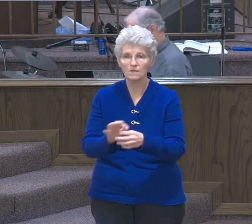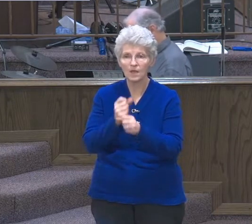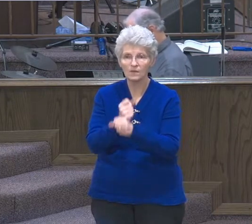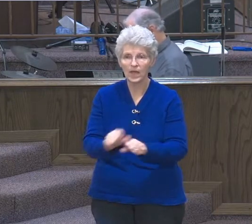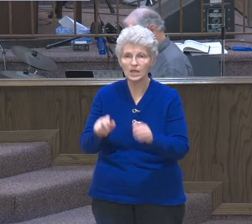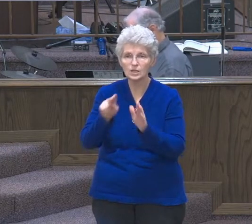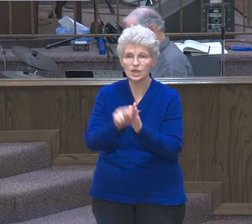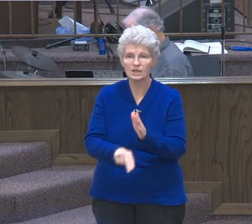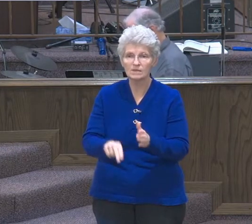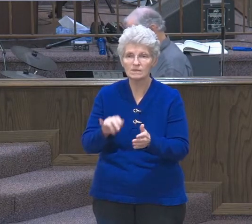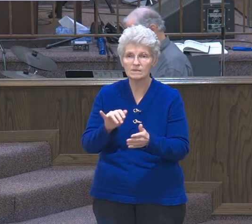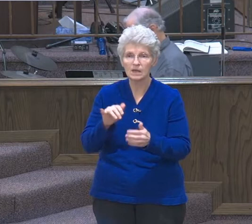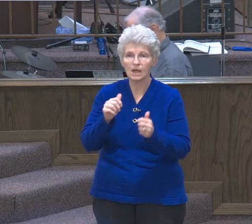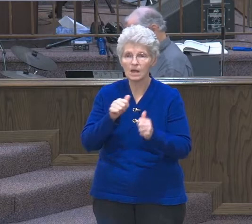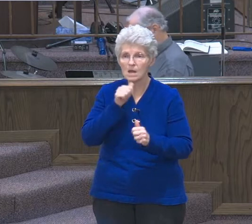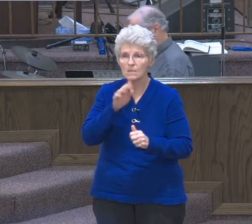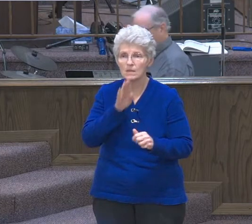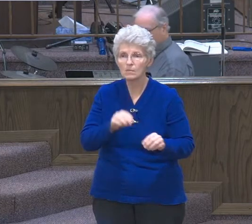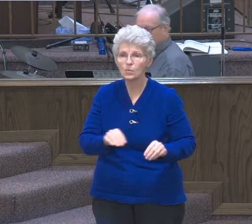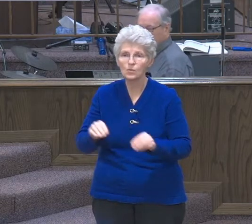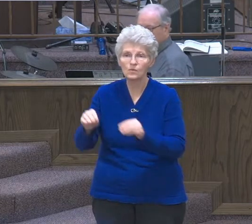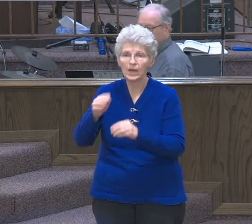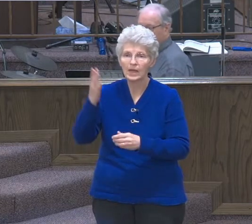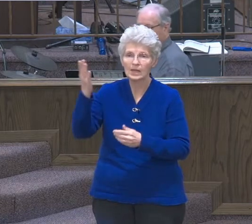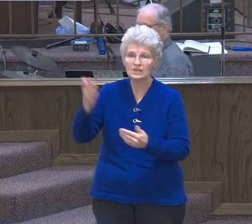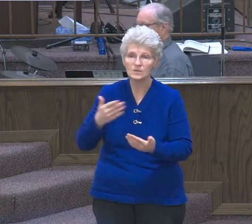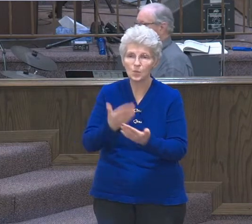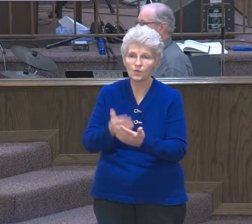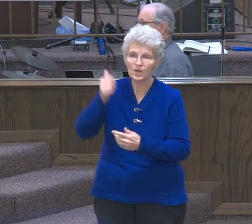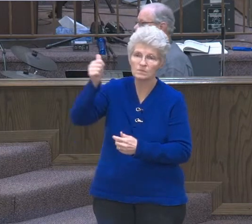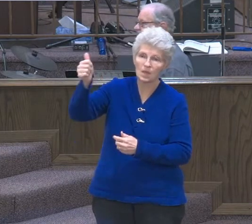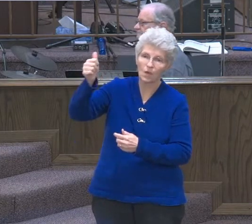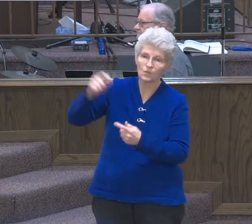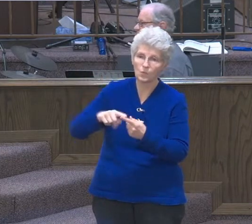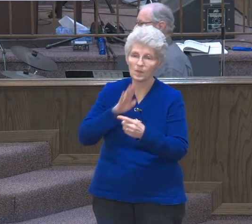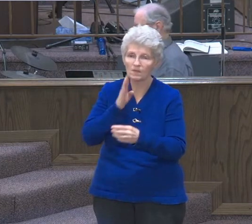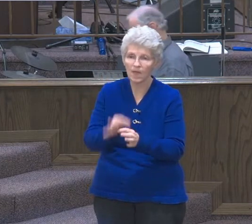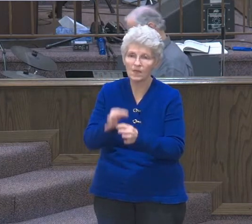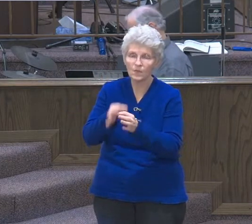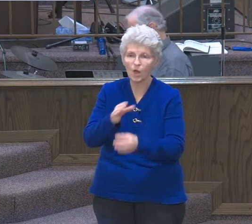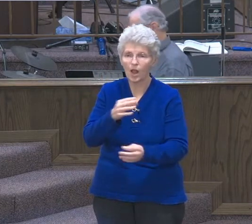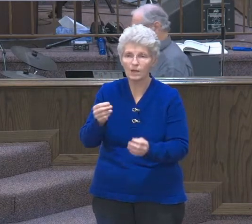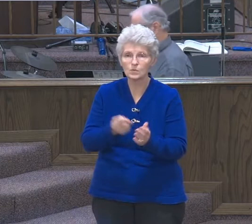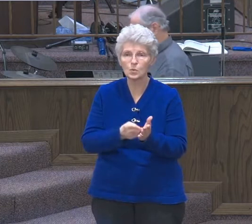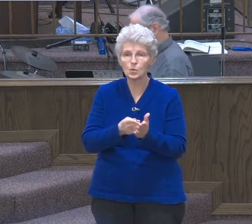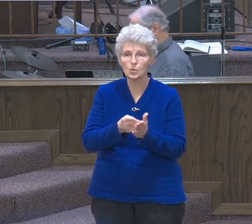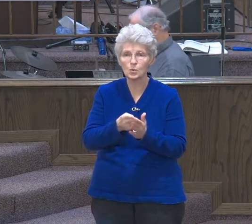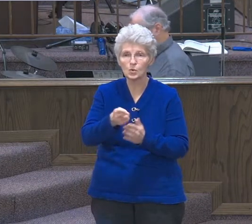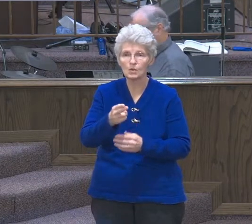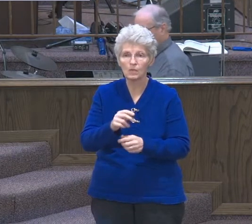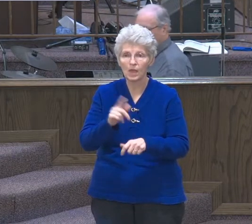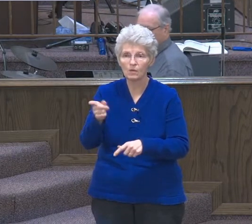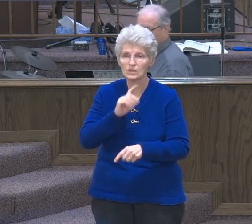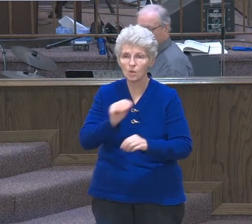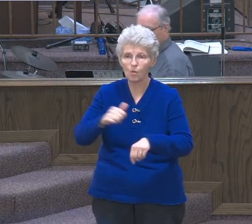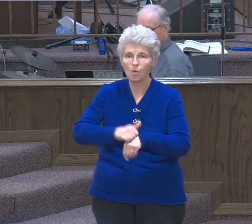of salvation that cannot be moved. He's proven himself to be faithful and true.